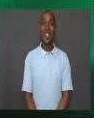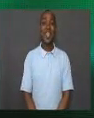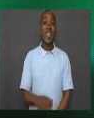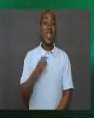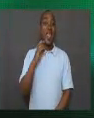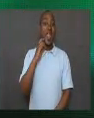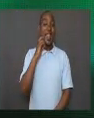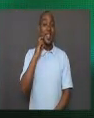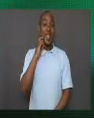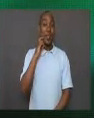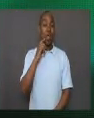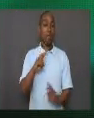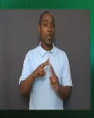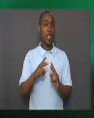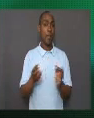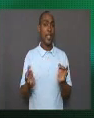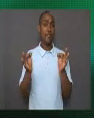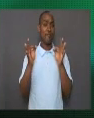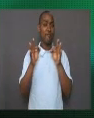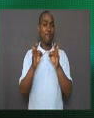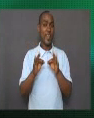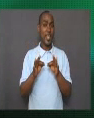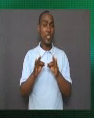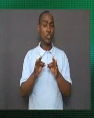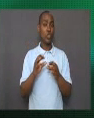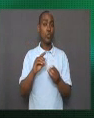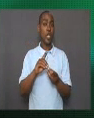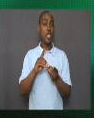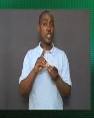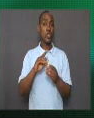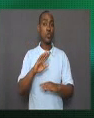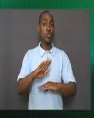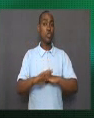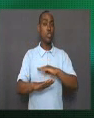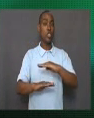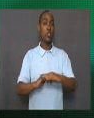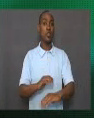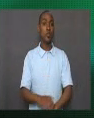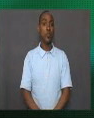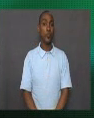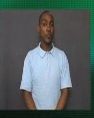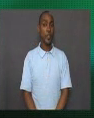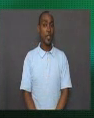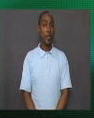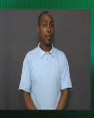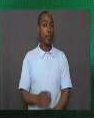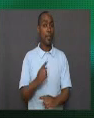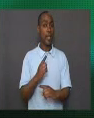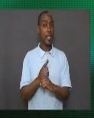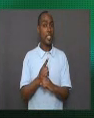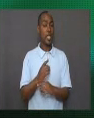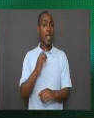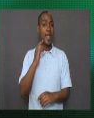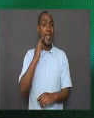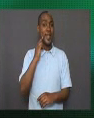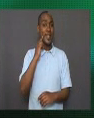Enzymes are essential to the process of digestion. In fact,